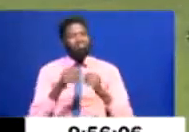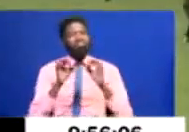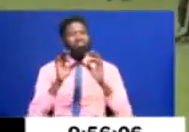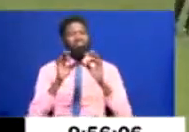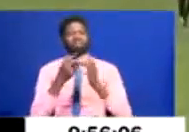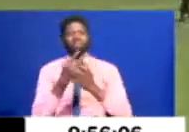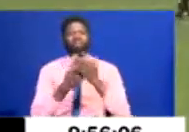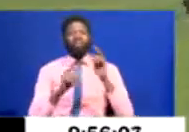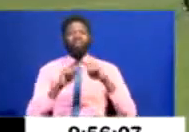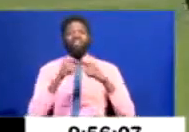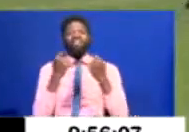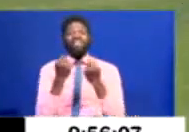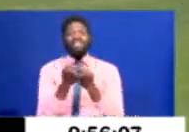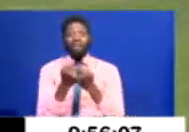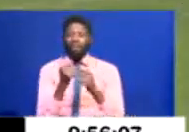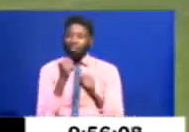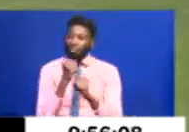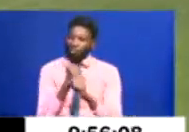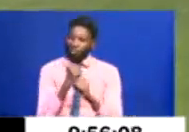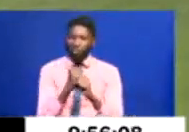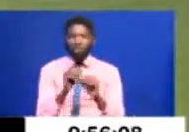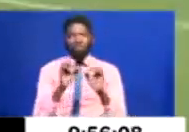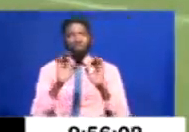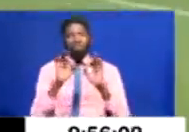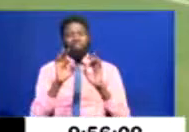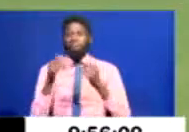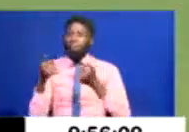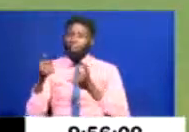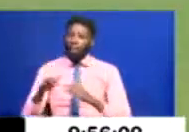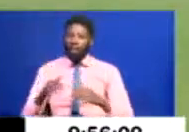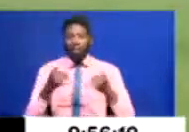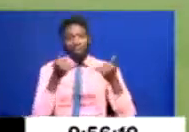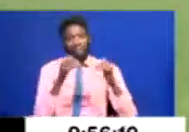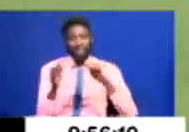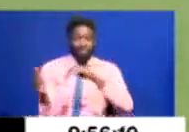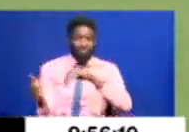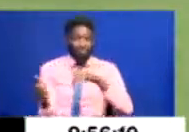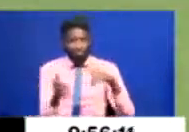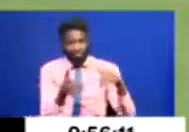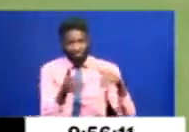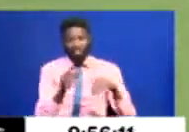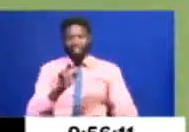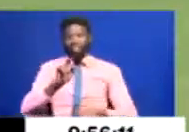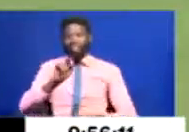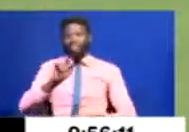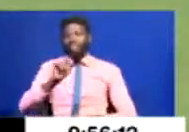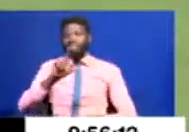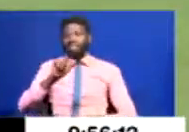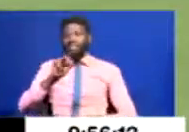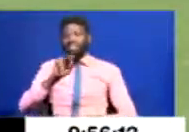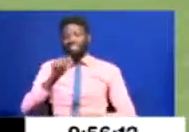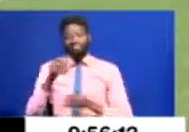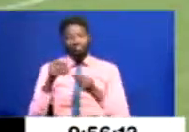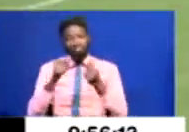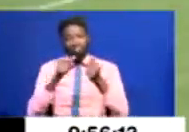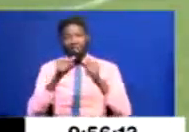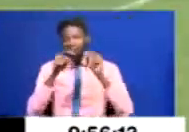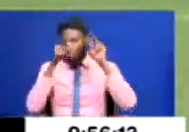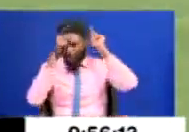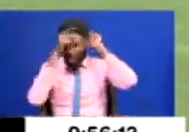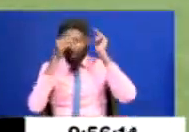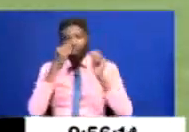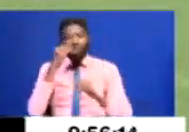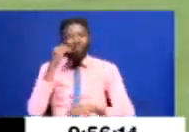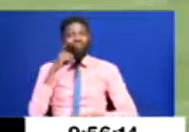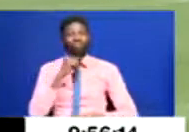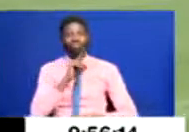teams, with strong performances from players on both sides. In other matches, Talanta beat Kakamega Homeboyz 1-0. Wazito